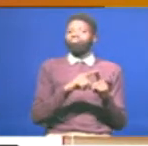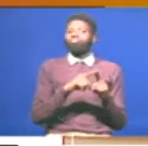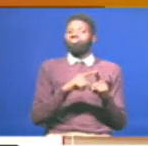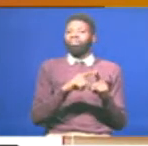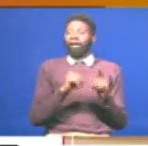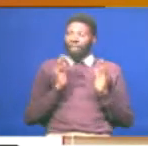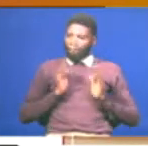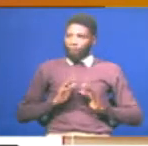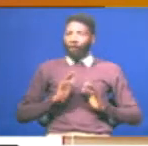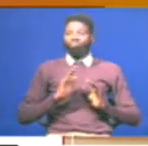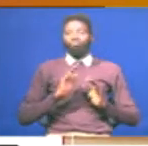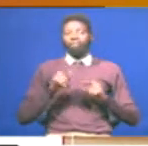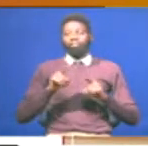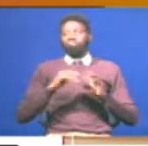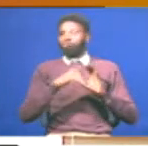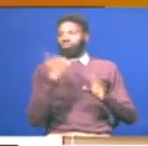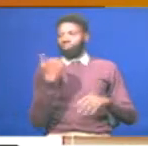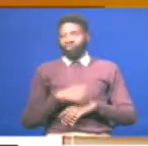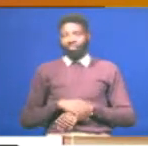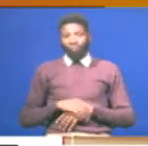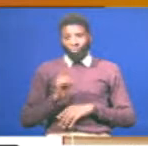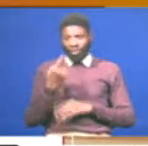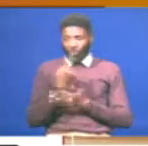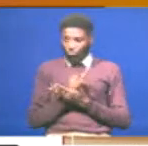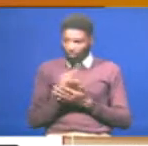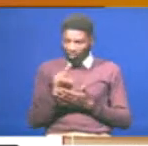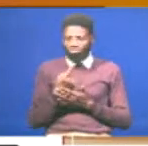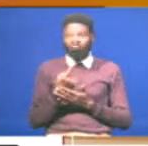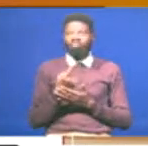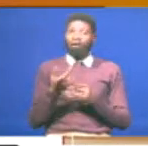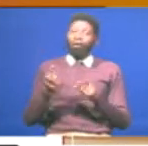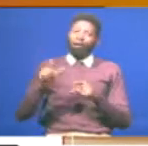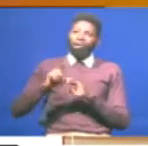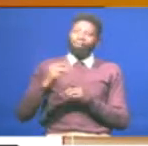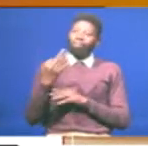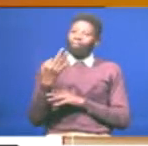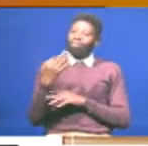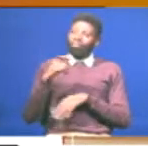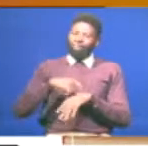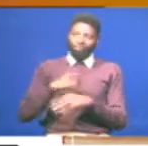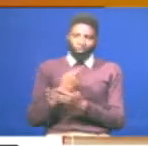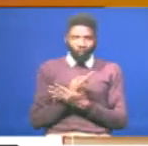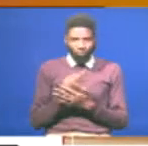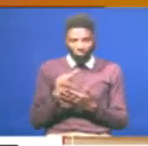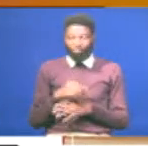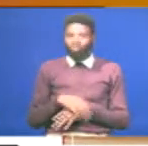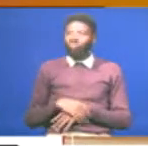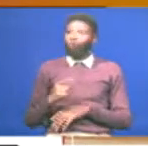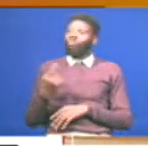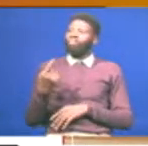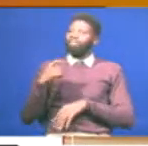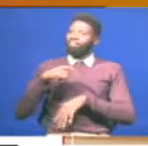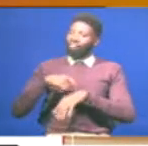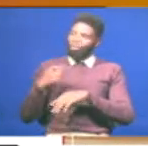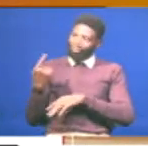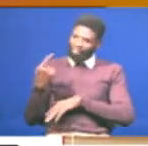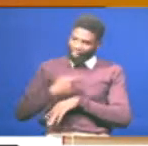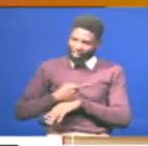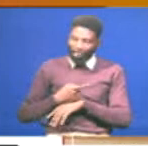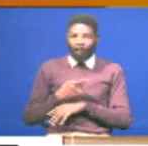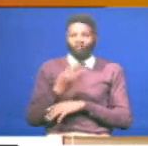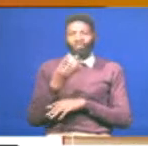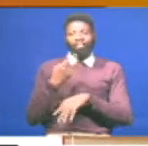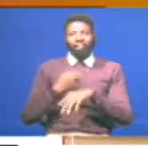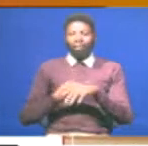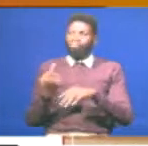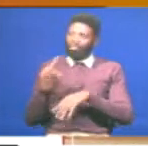three times a week, and then once a day, and then four times a day, and then every hour, until eventually we got